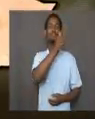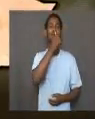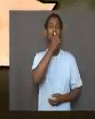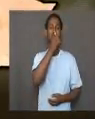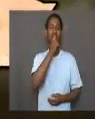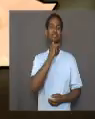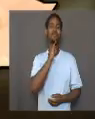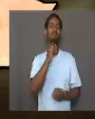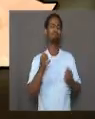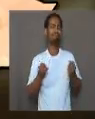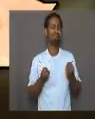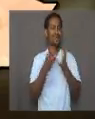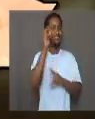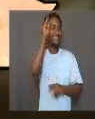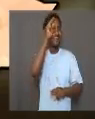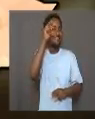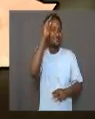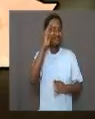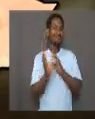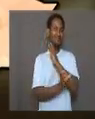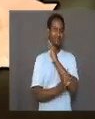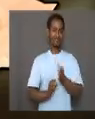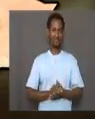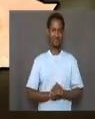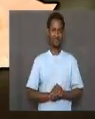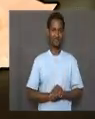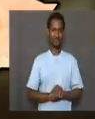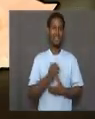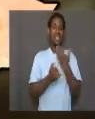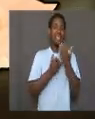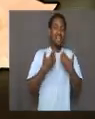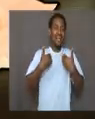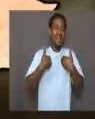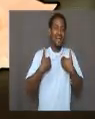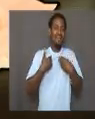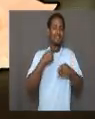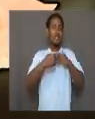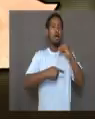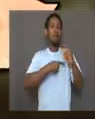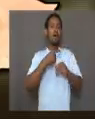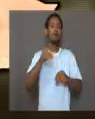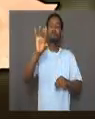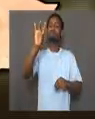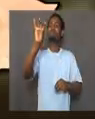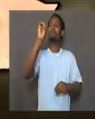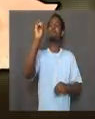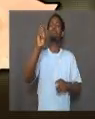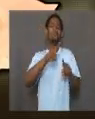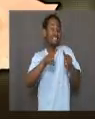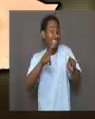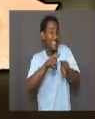Ethiopia is a multicultural country. It has about 80 different